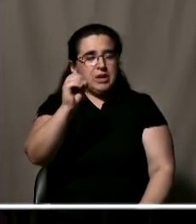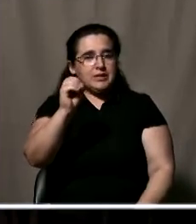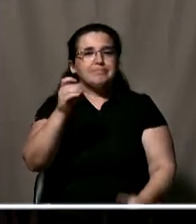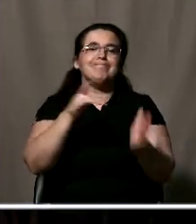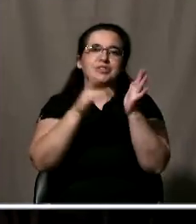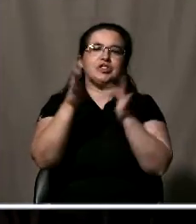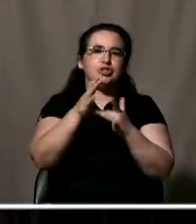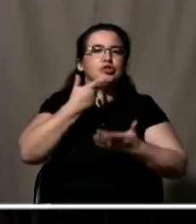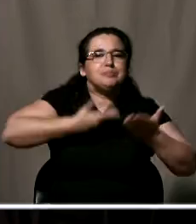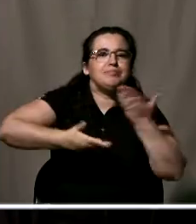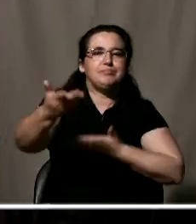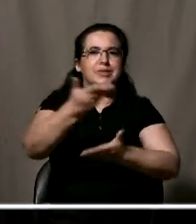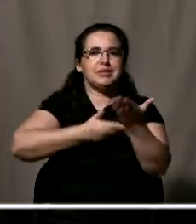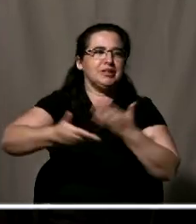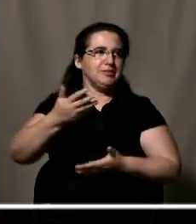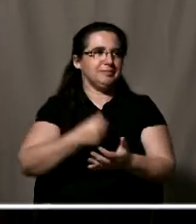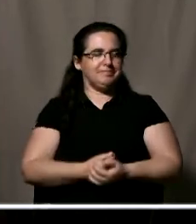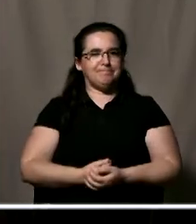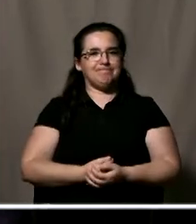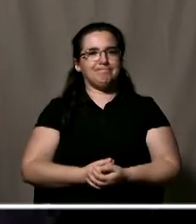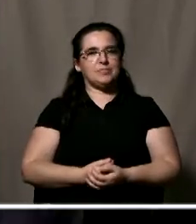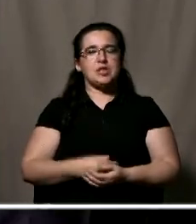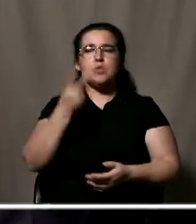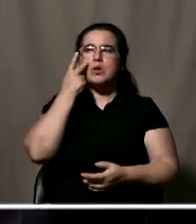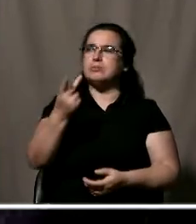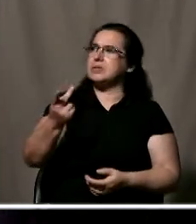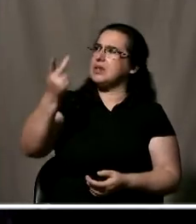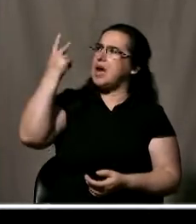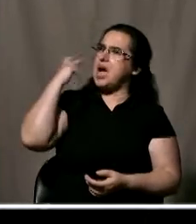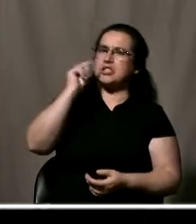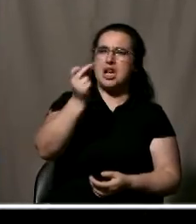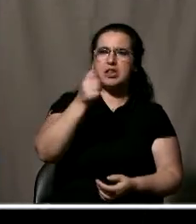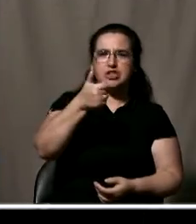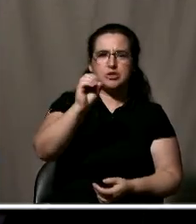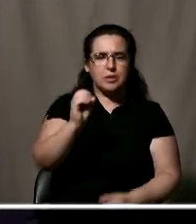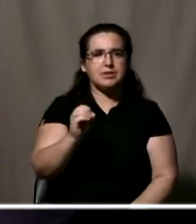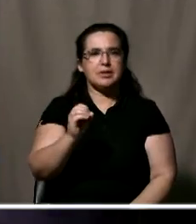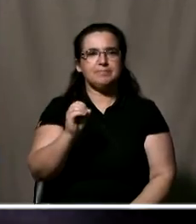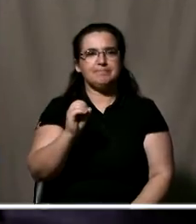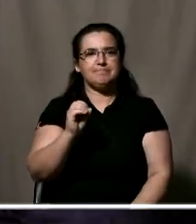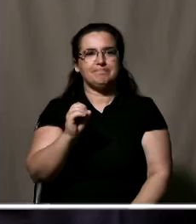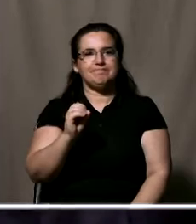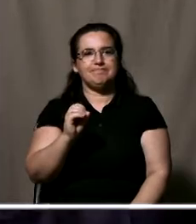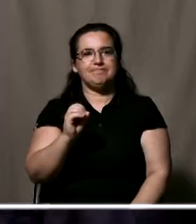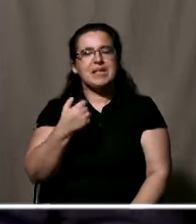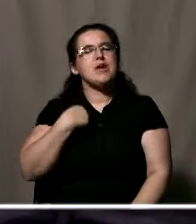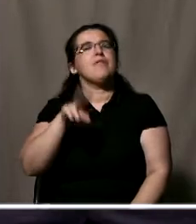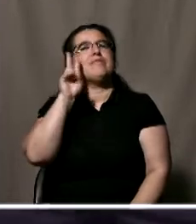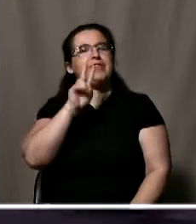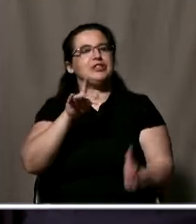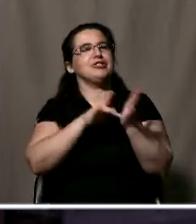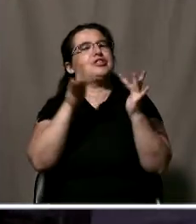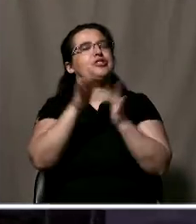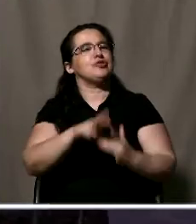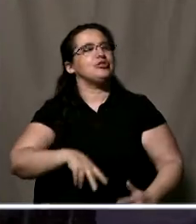Jesus. And I look back over these 50 years. E eu olho para trás durante estes 50 And anos. I see the way Jesus has touched people's lives. E eu vejo como